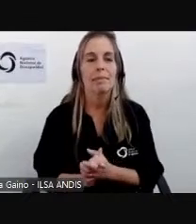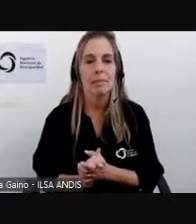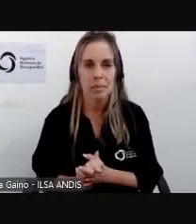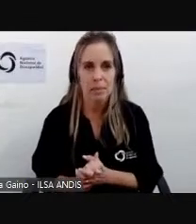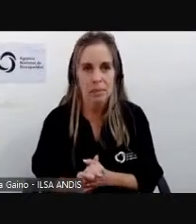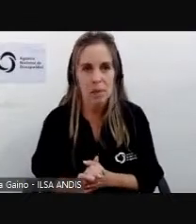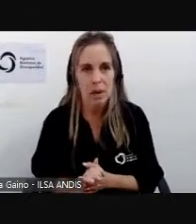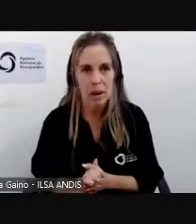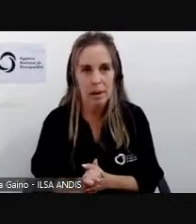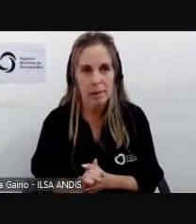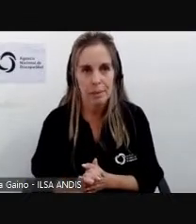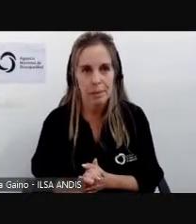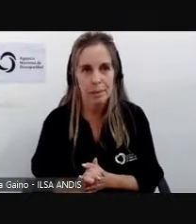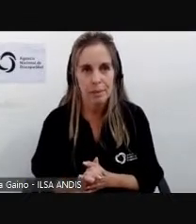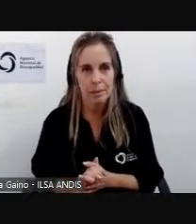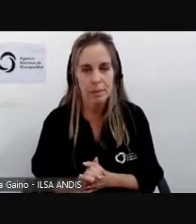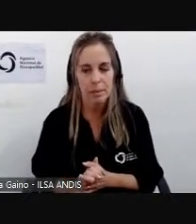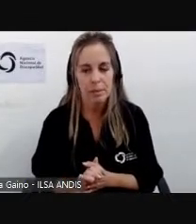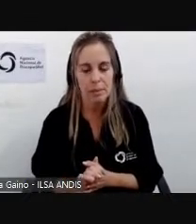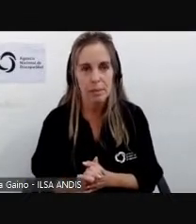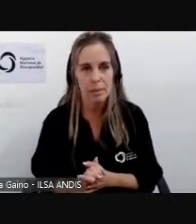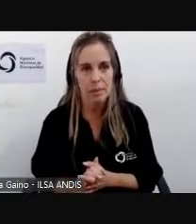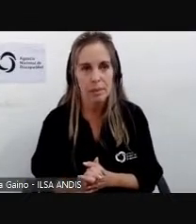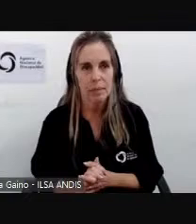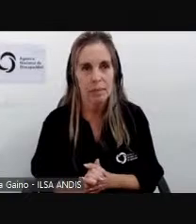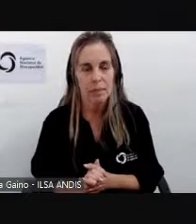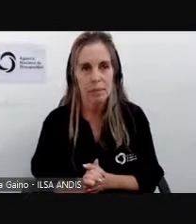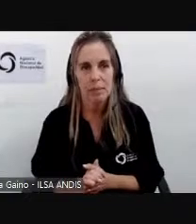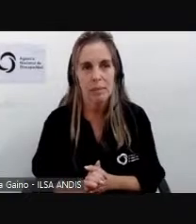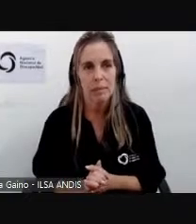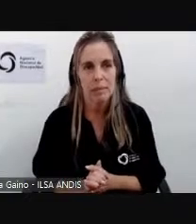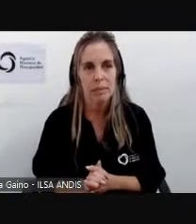Thank you so much. I was just saying